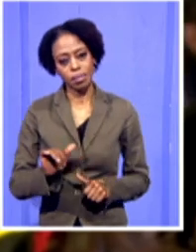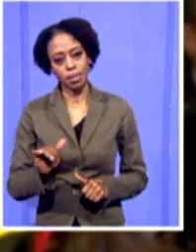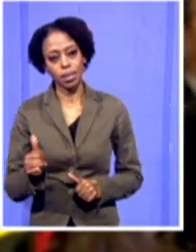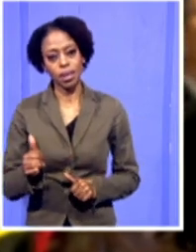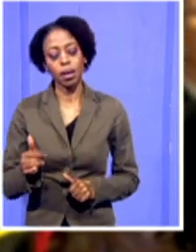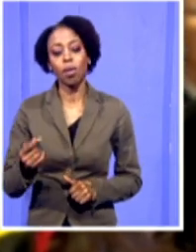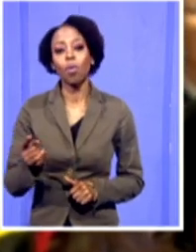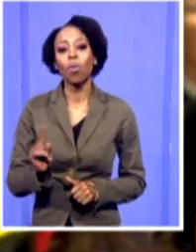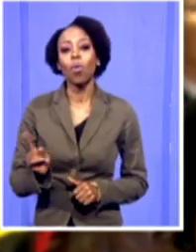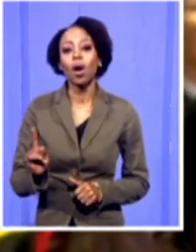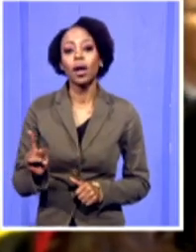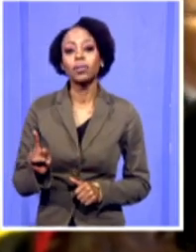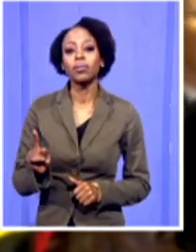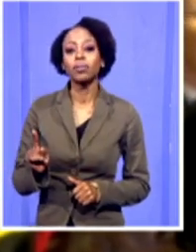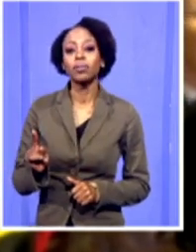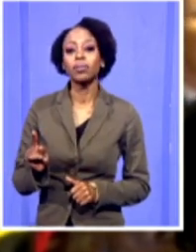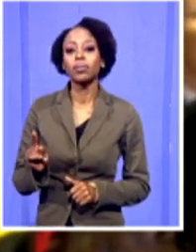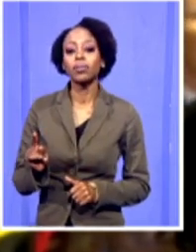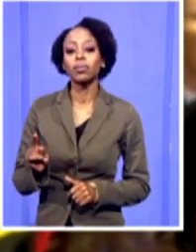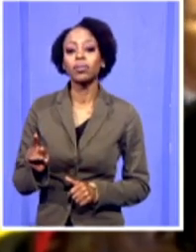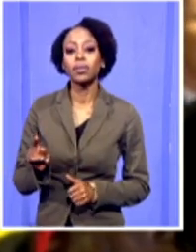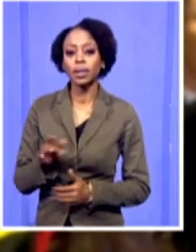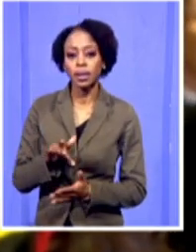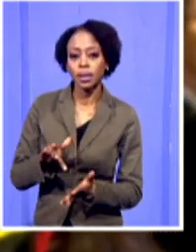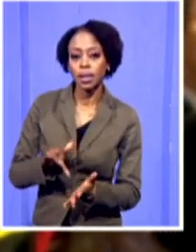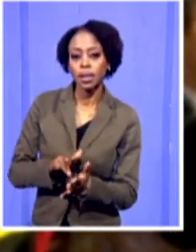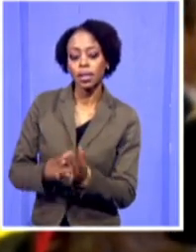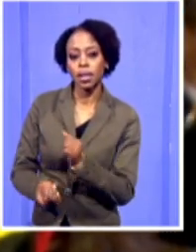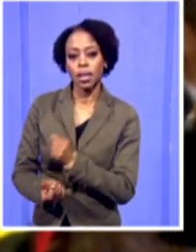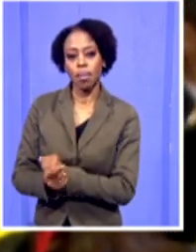allow the center to hold.